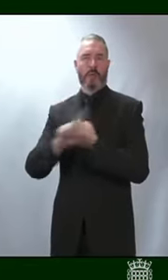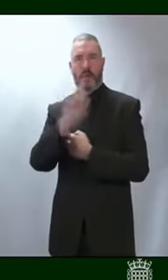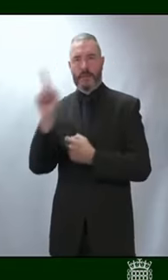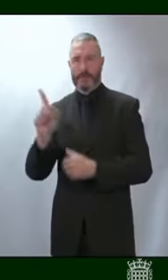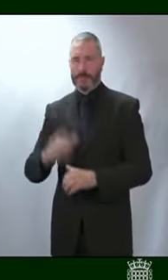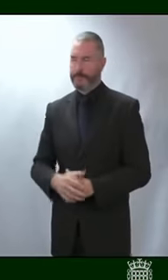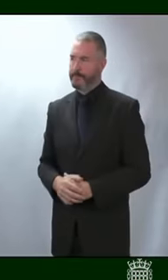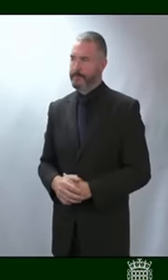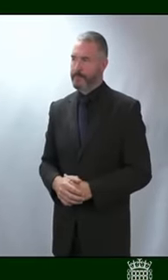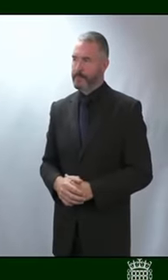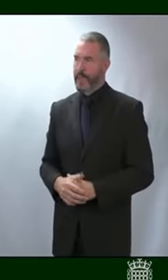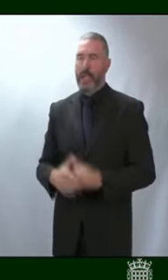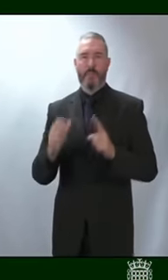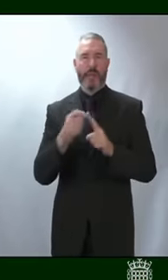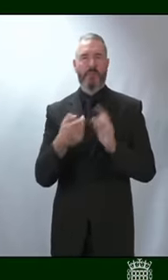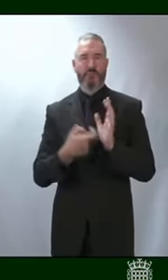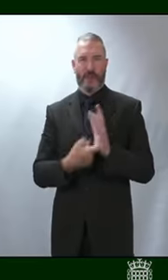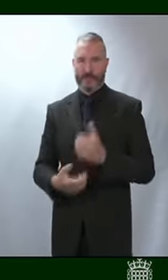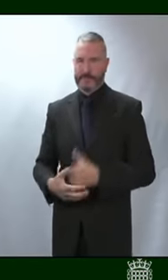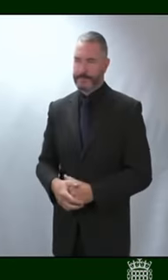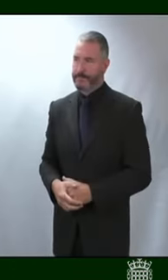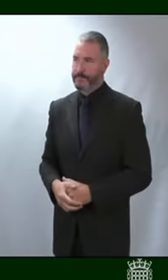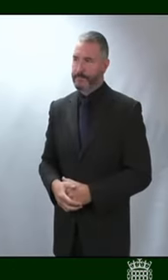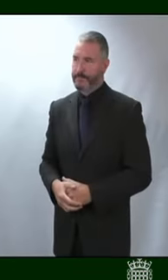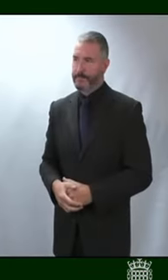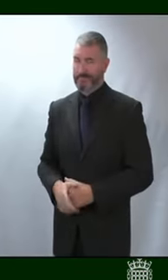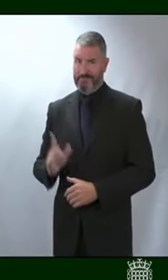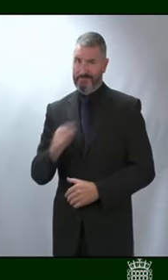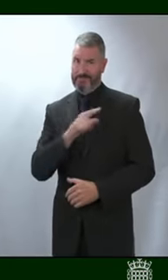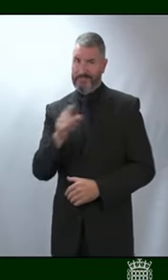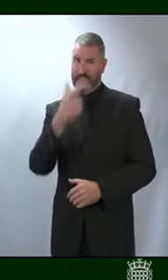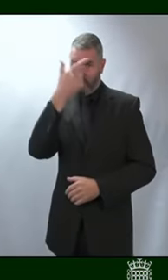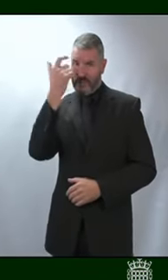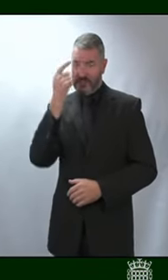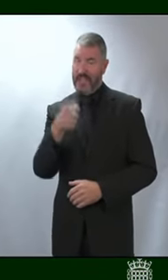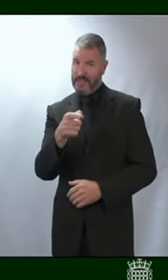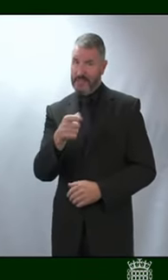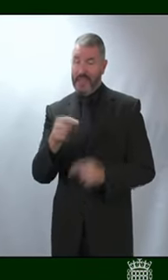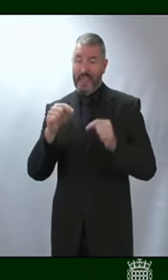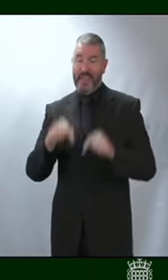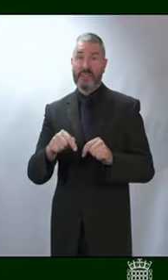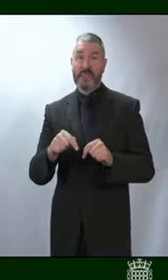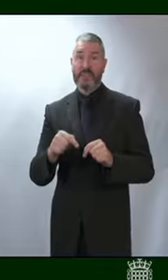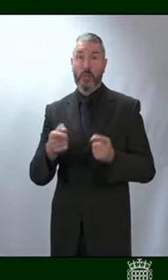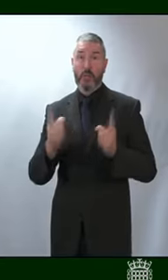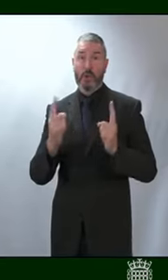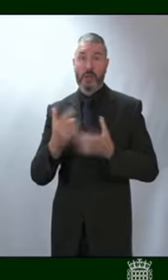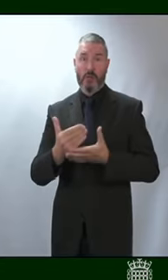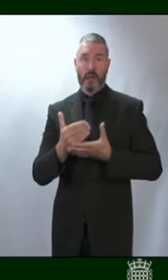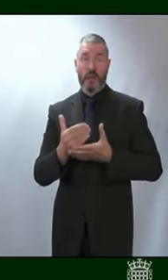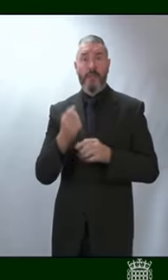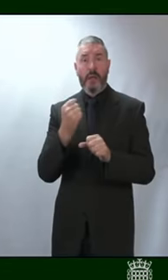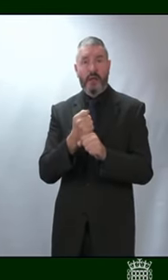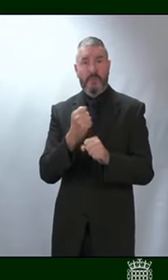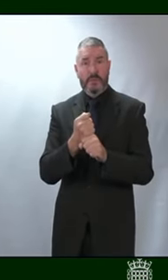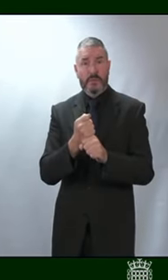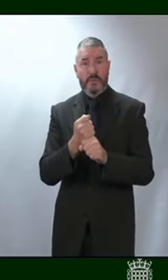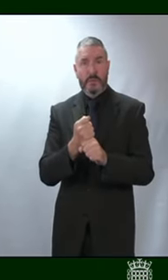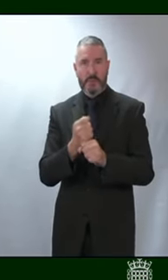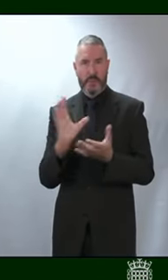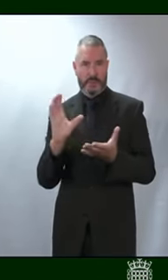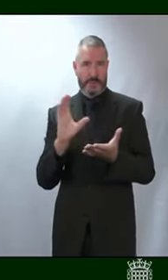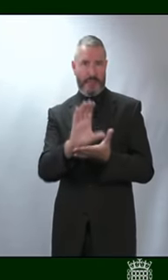Patrick Reddy. Thank you, Mr. Speaker. Does he understand that as long as these powers are reserved, it is the government that has to meet the costs